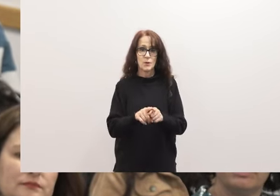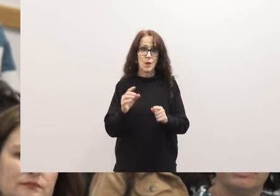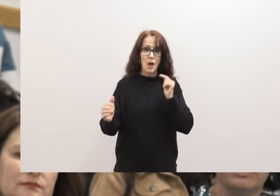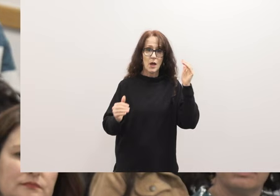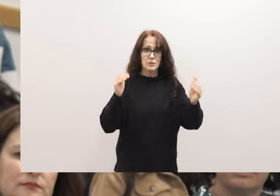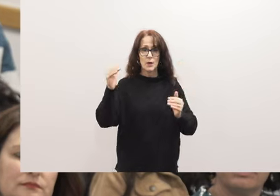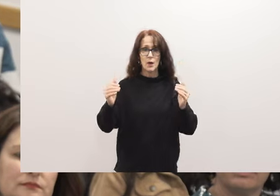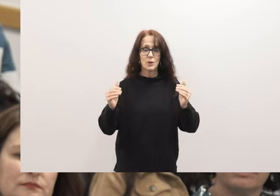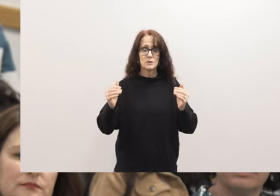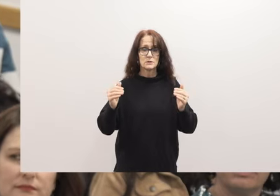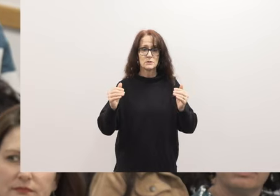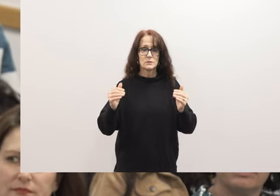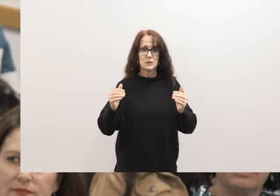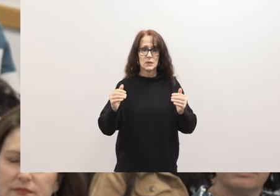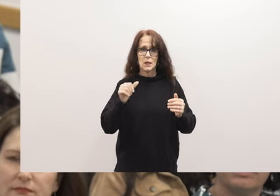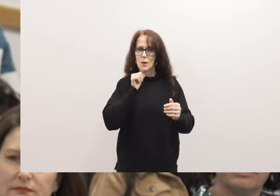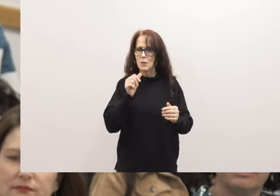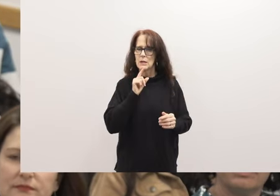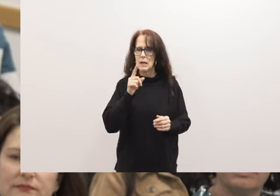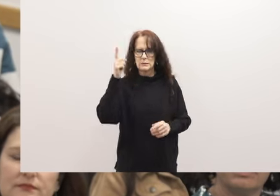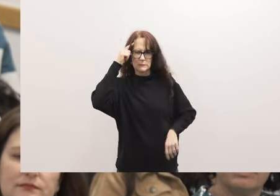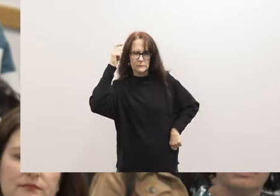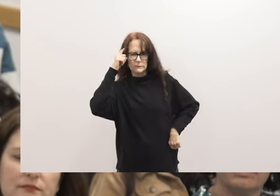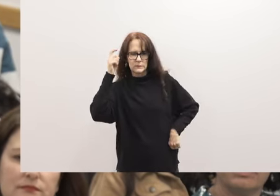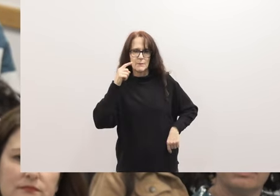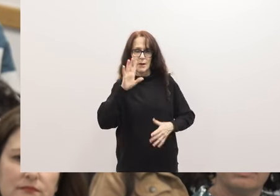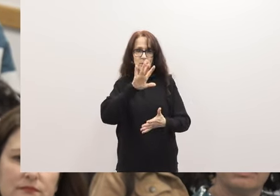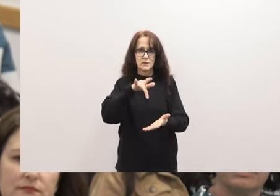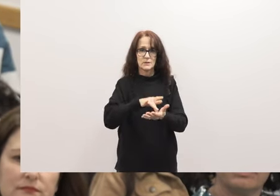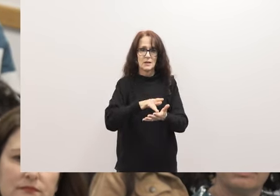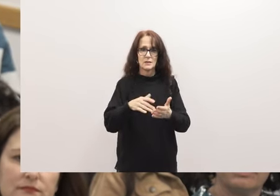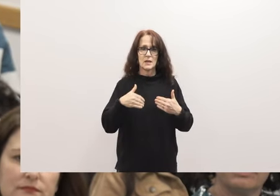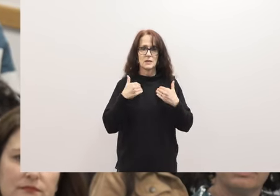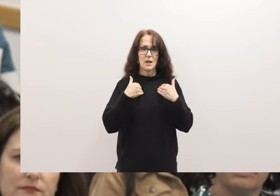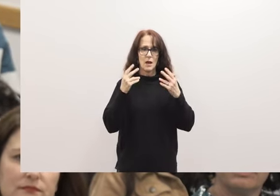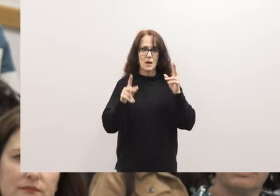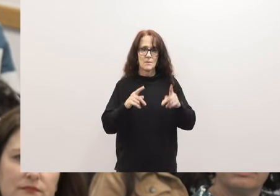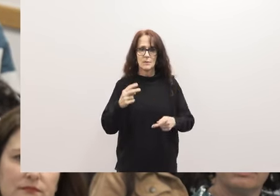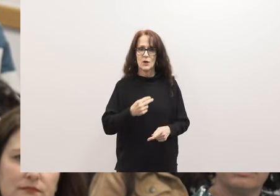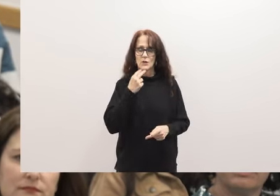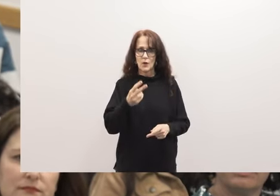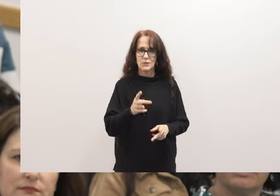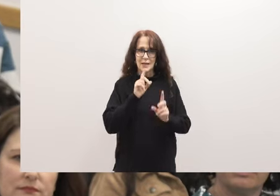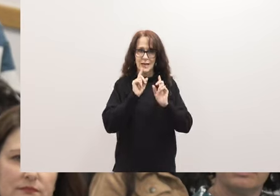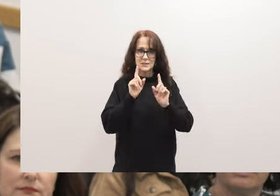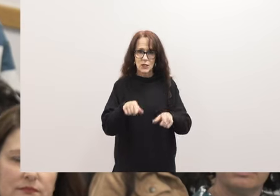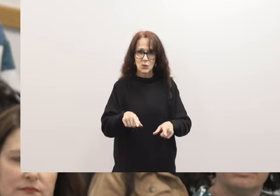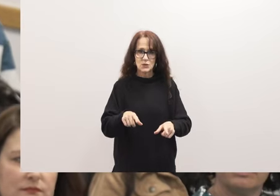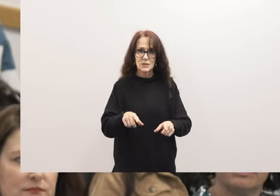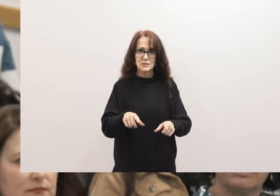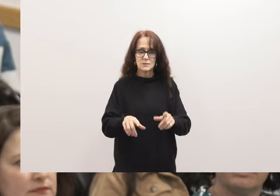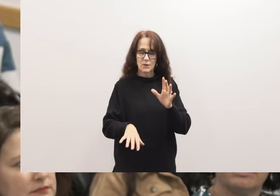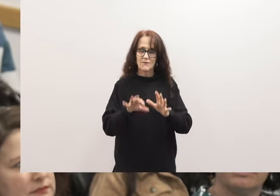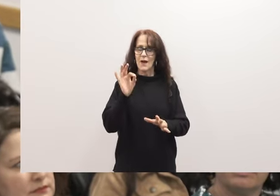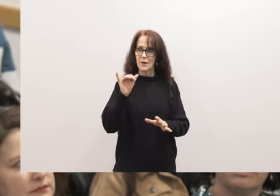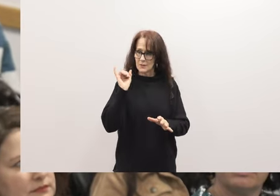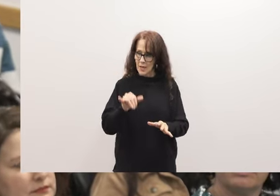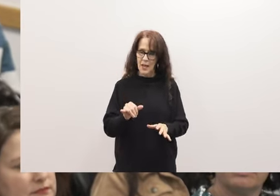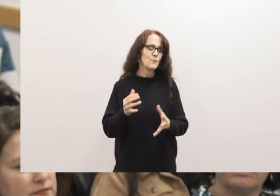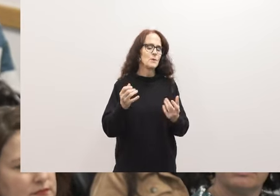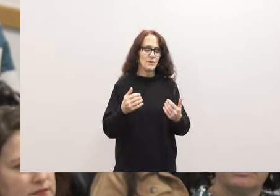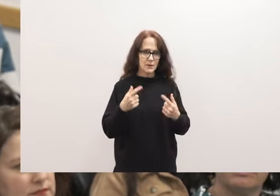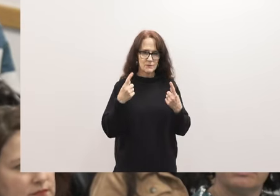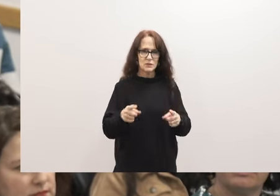were initially skeptical, but when we really centered young people's voices and solutions, we saw, yes, if we want young people to succeed in